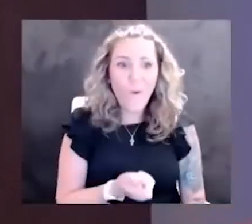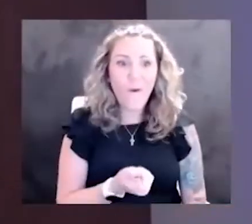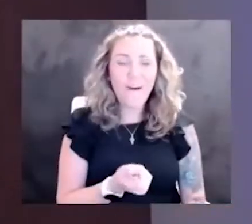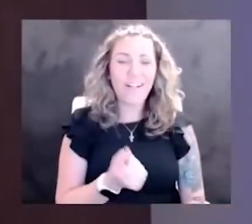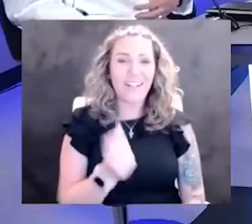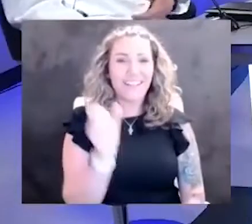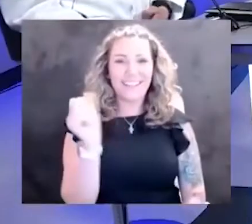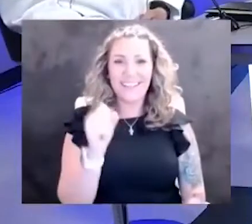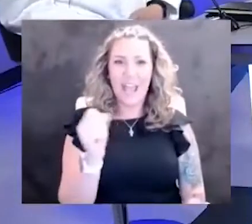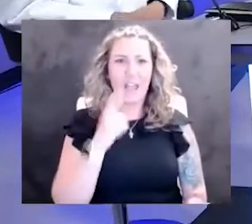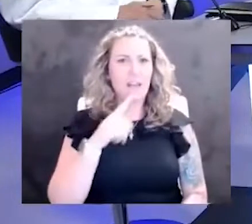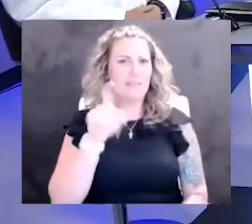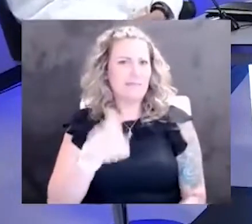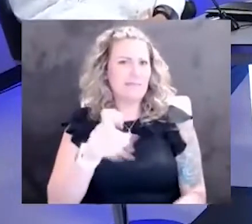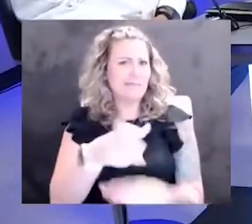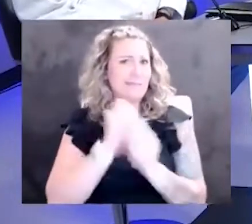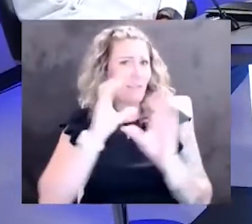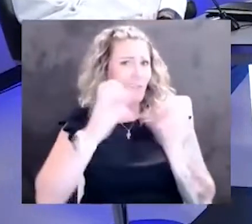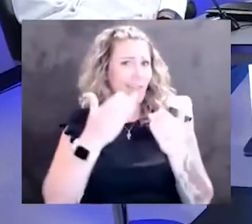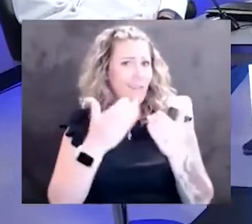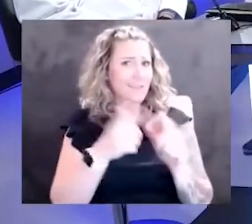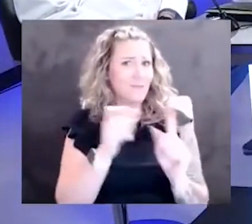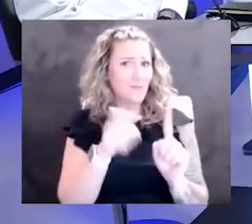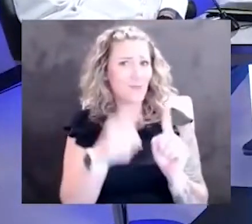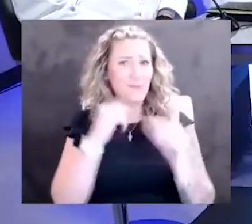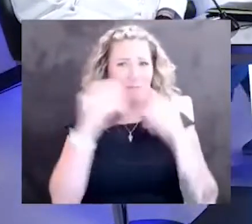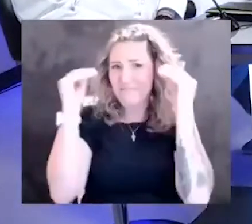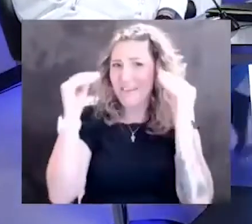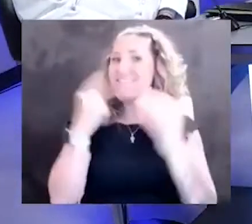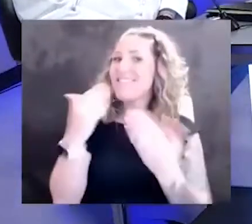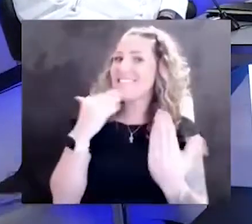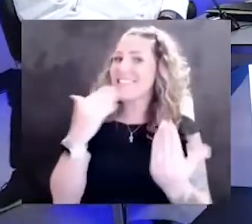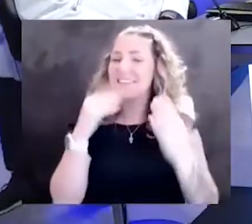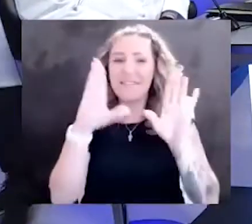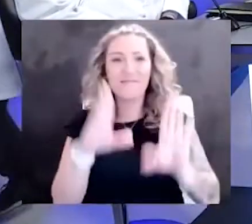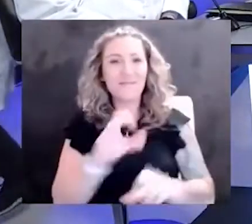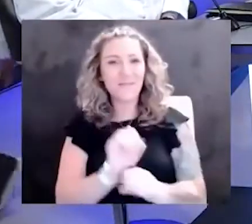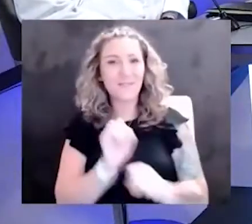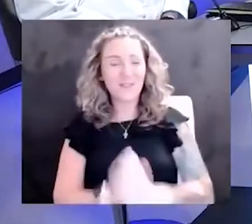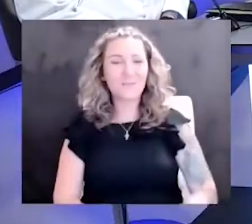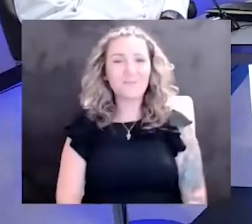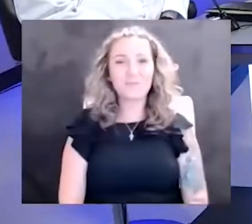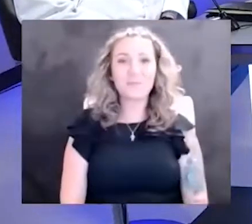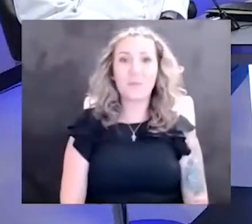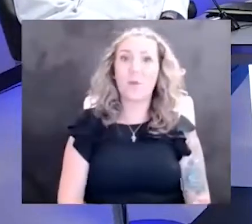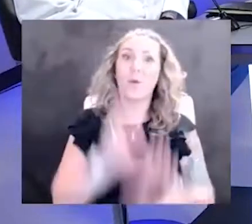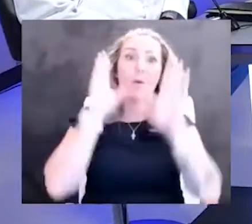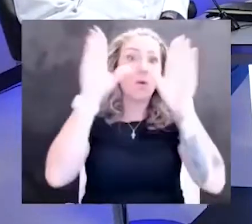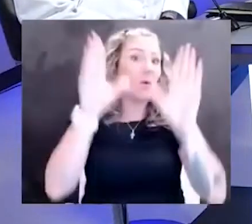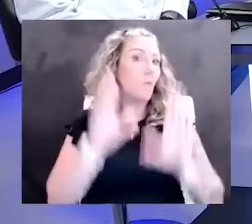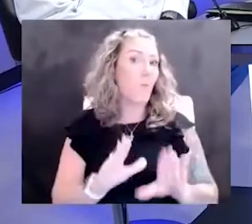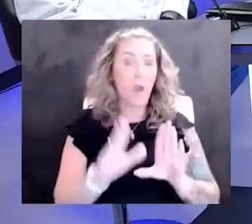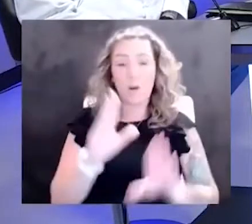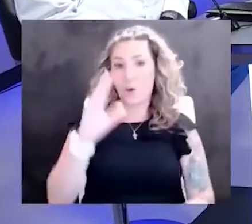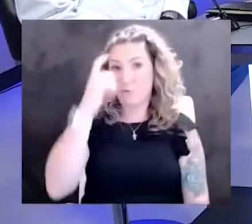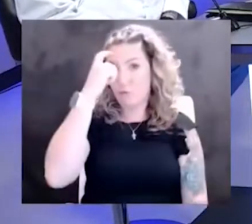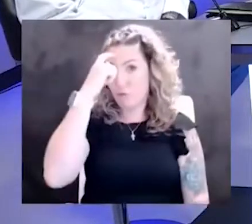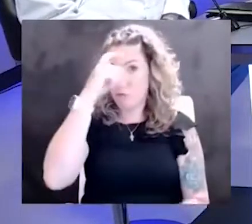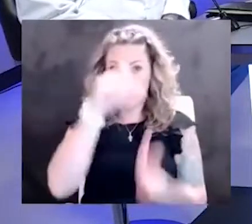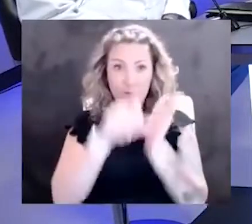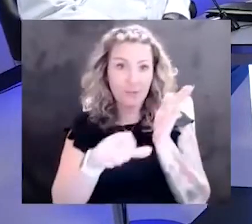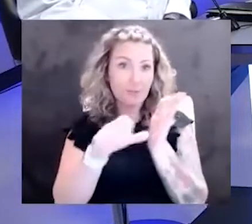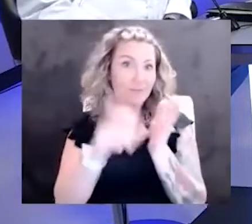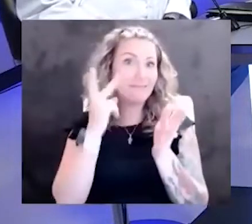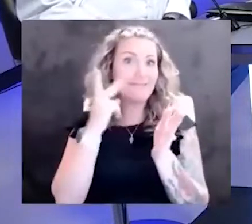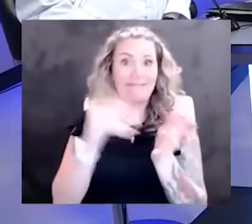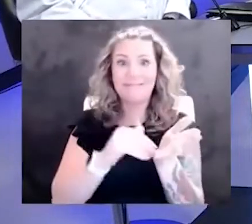right. Paul, thank you for Thank coming you. aboard. Thank you very Thanks much for all your for- great you work, bet. buddy. Thank See you, Paul. Great neurosurgeon. You ever need to see one? Thanks, See Paul Paul. Camerata.